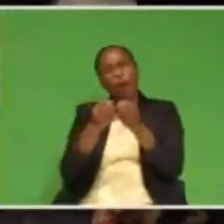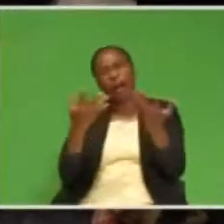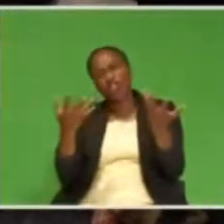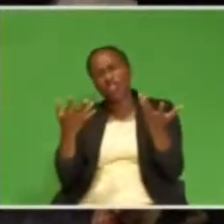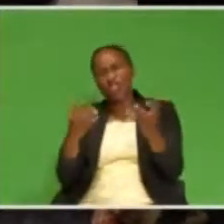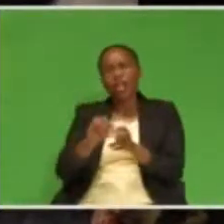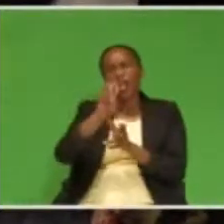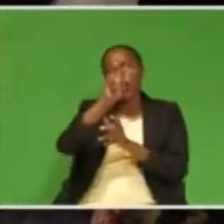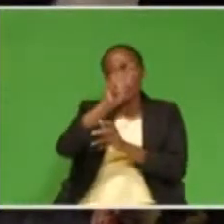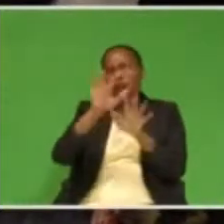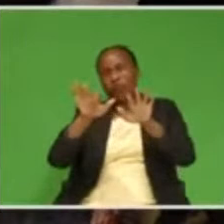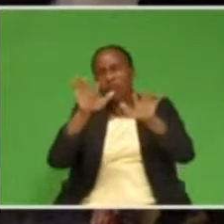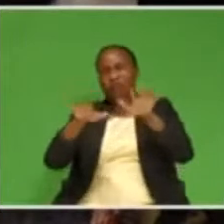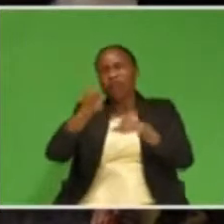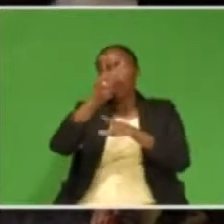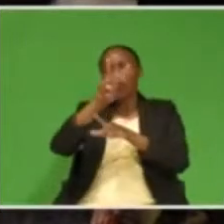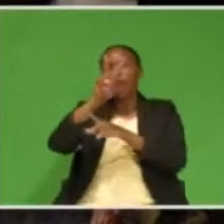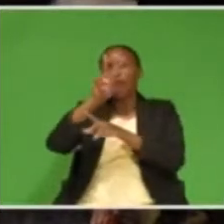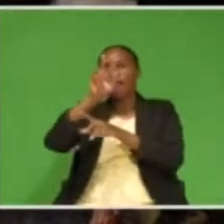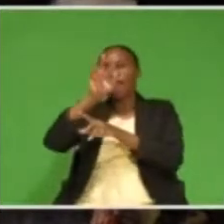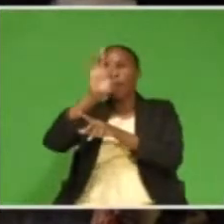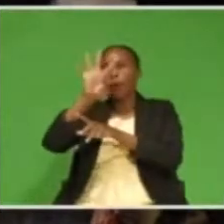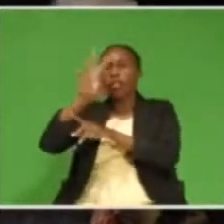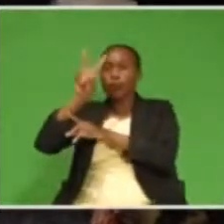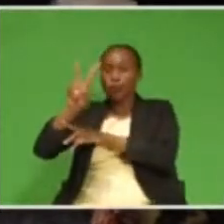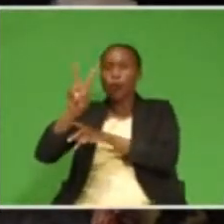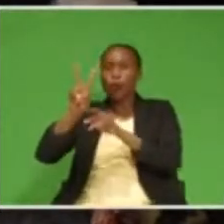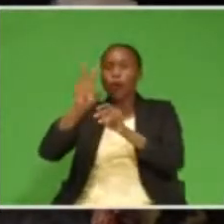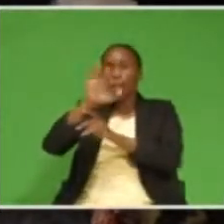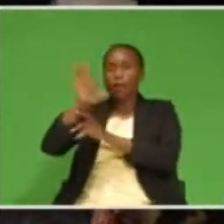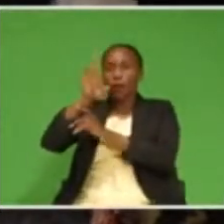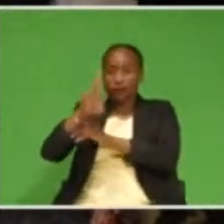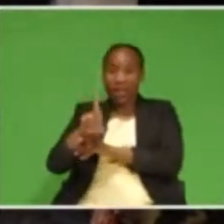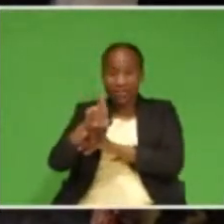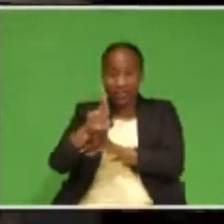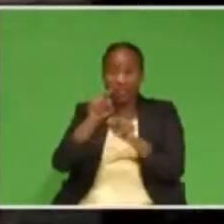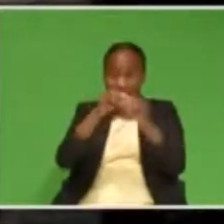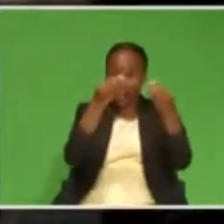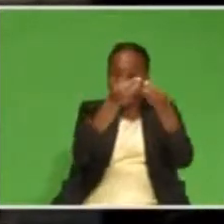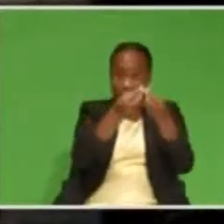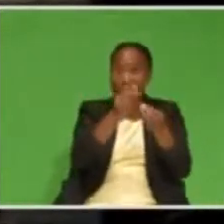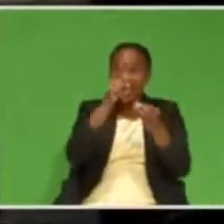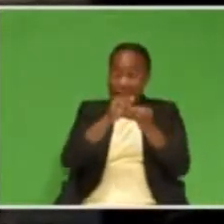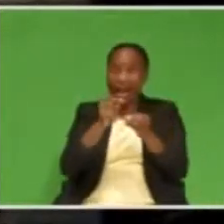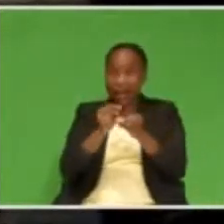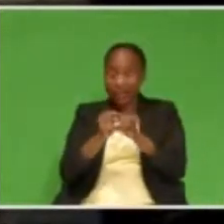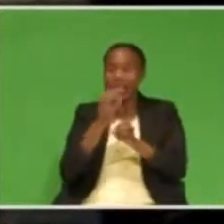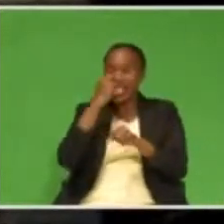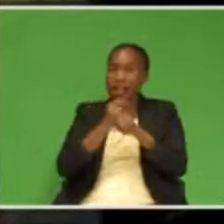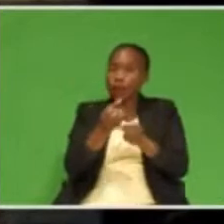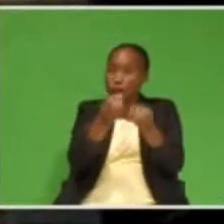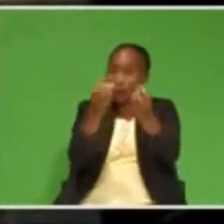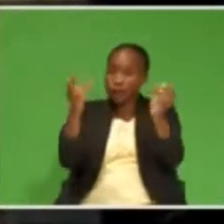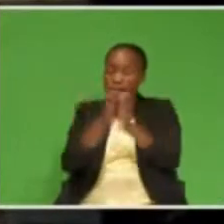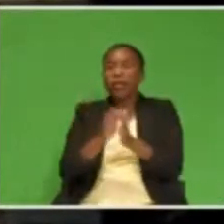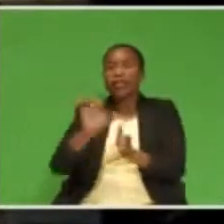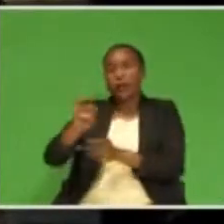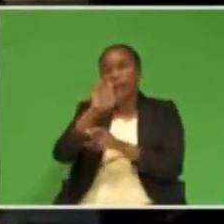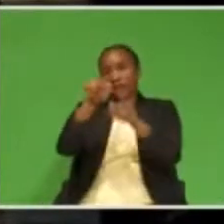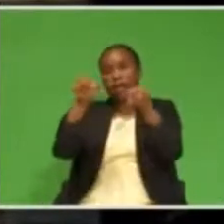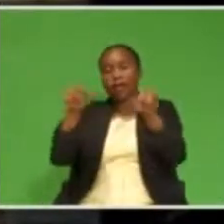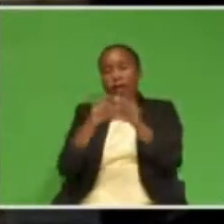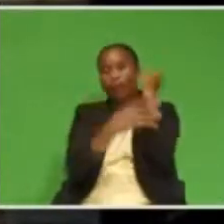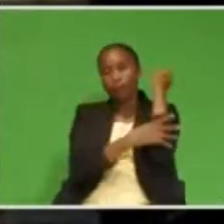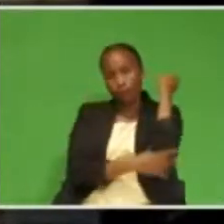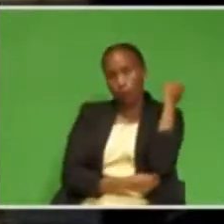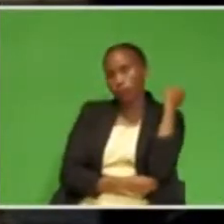estimated 242 billion rand in assets that should be in the hands of South Africa's poorest households. We